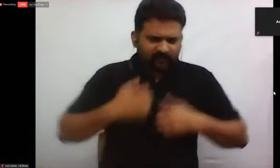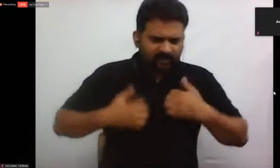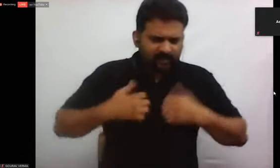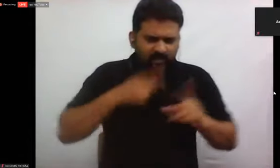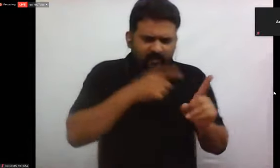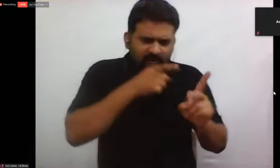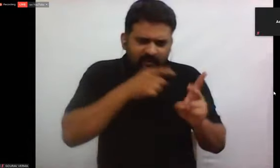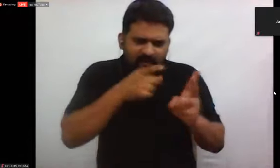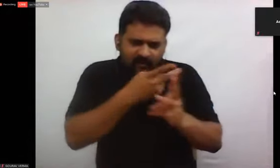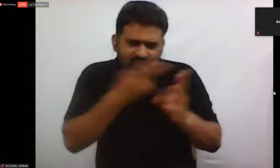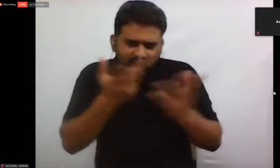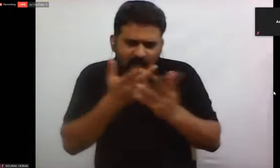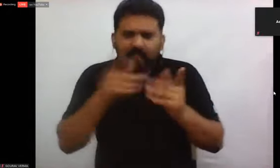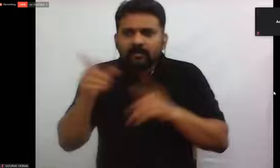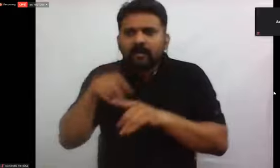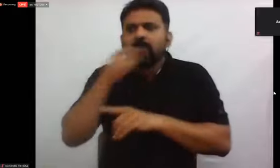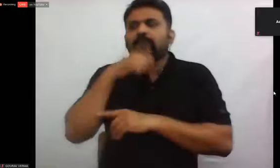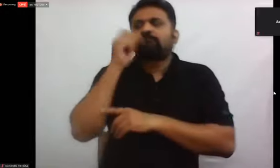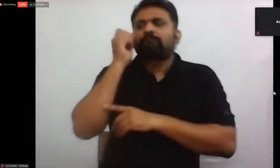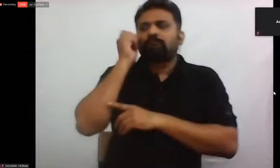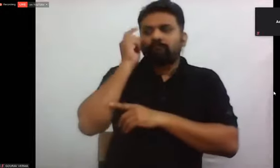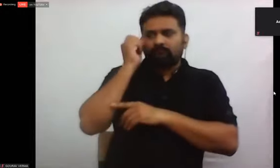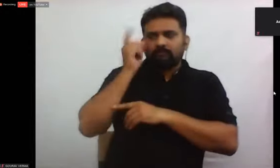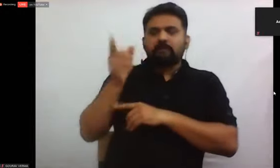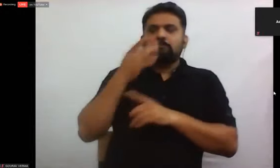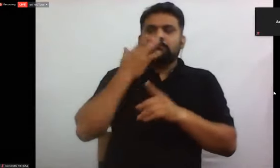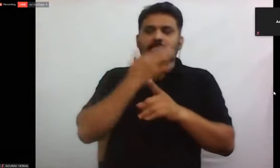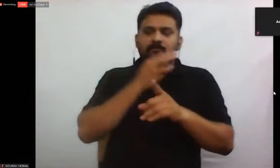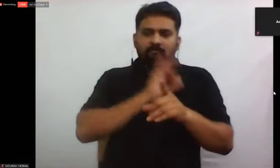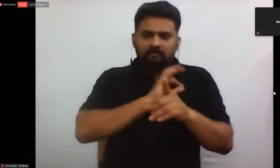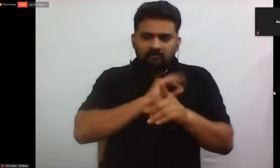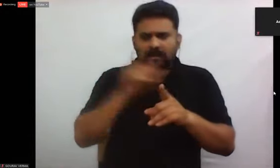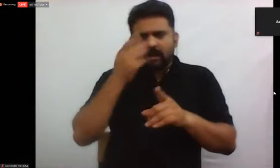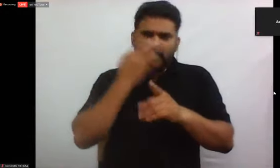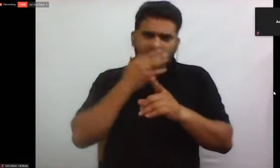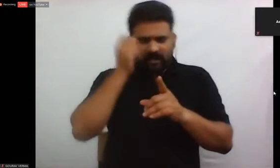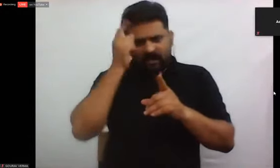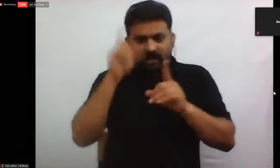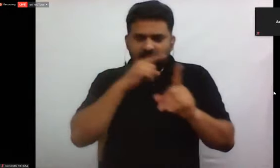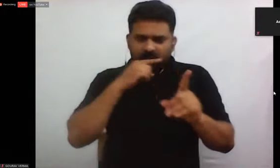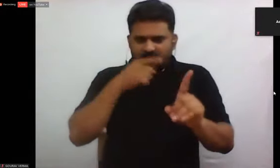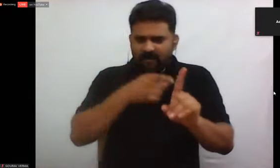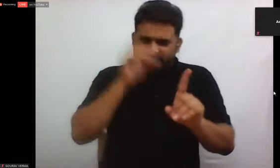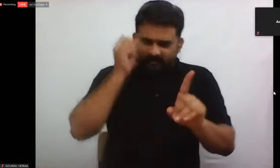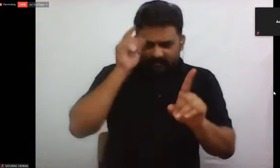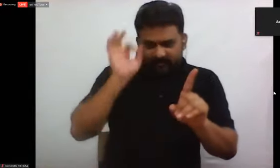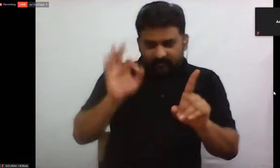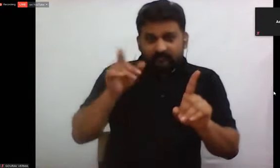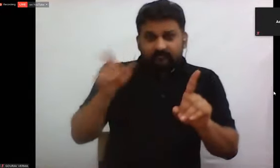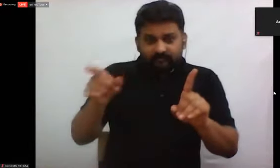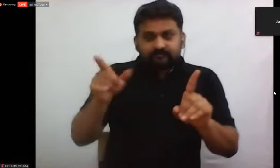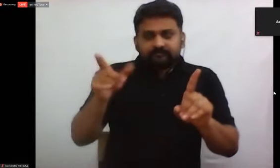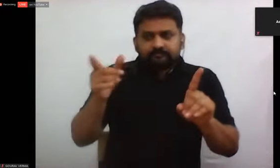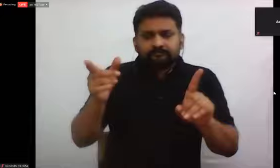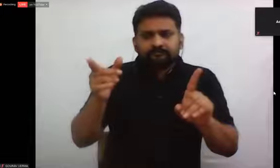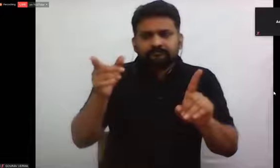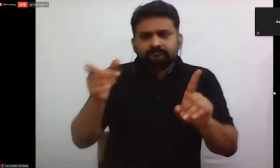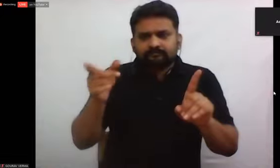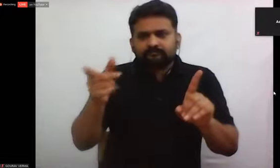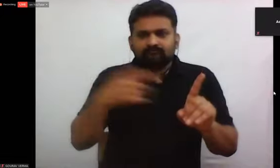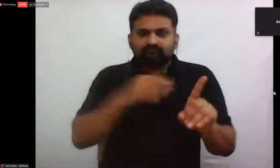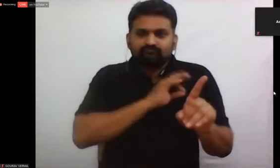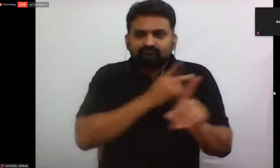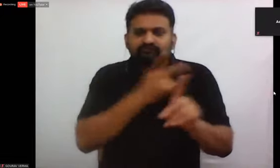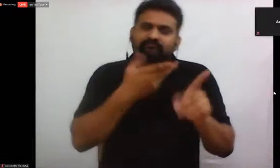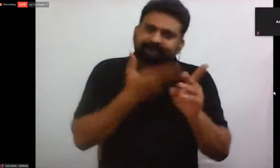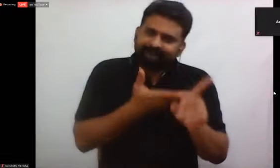certain colors. Then we understand, okay, the child is able to understand it is red color and that is what his liking is.